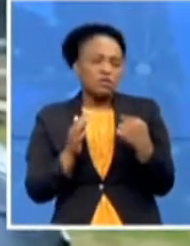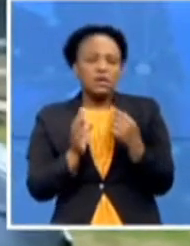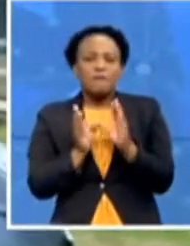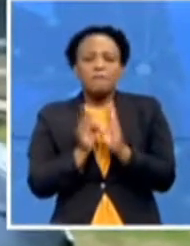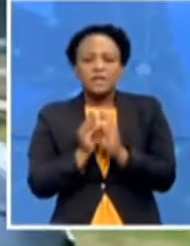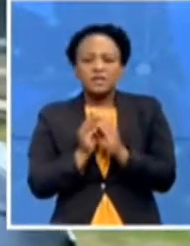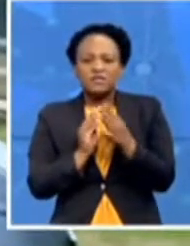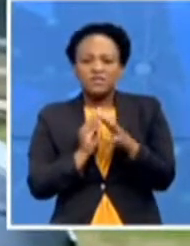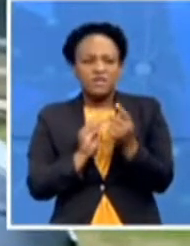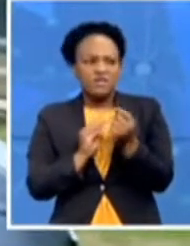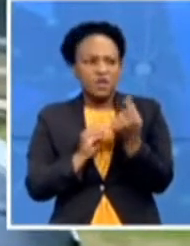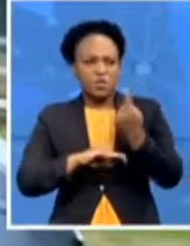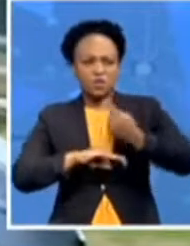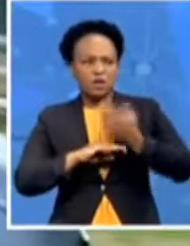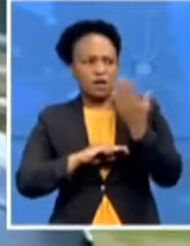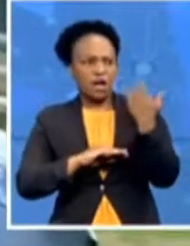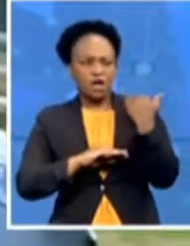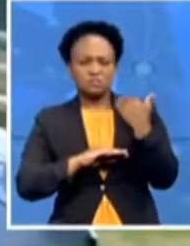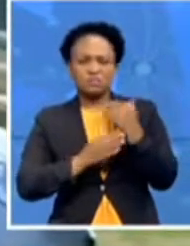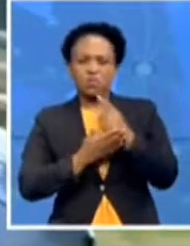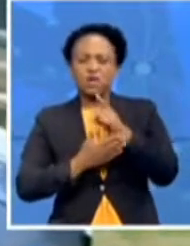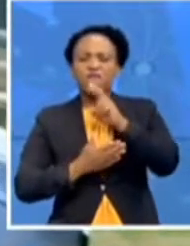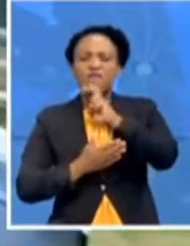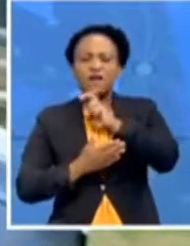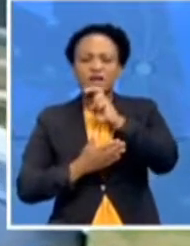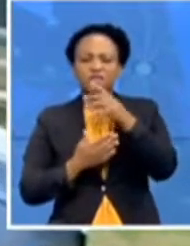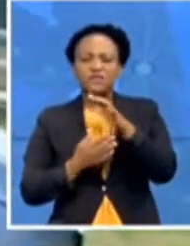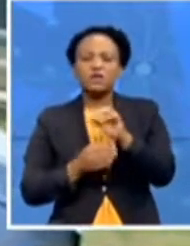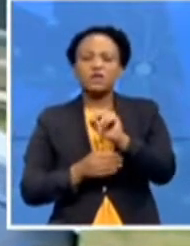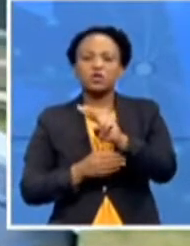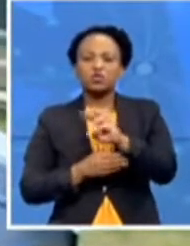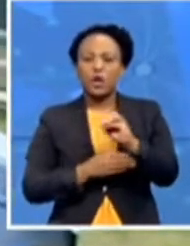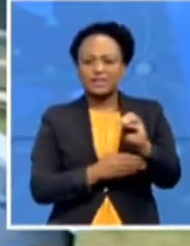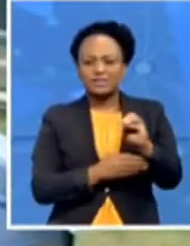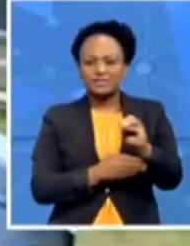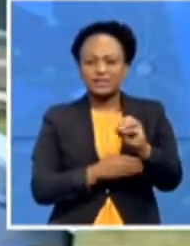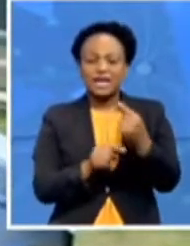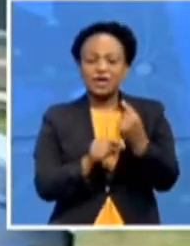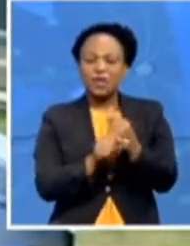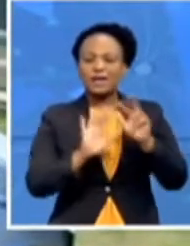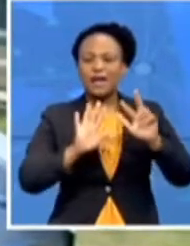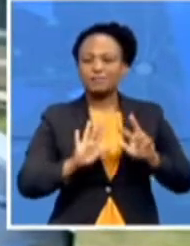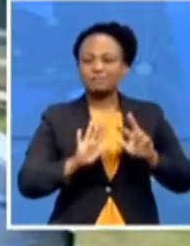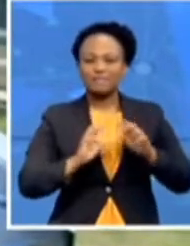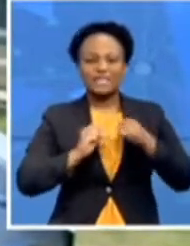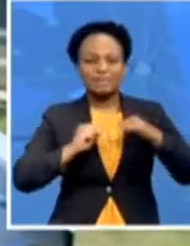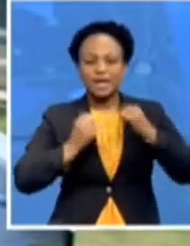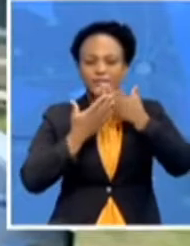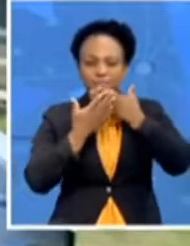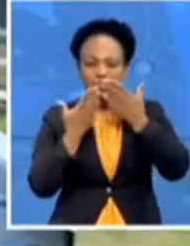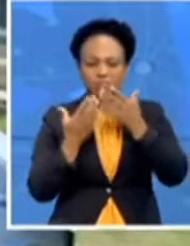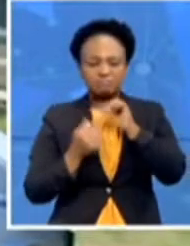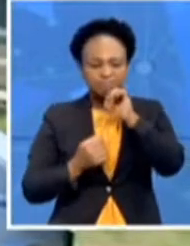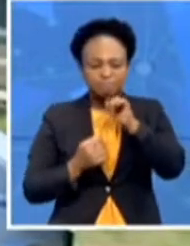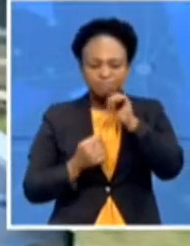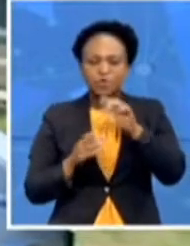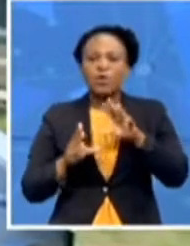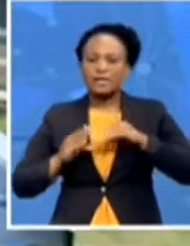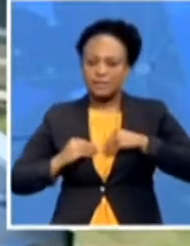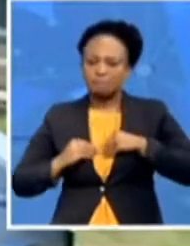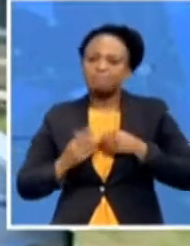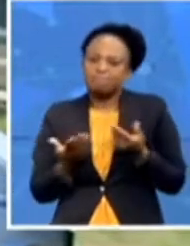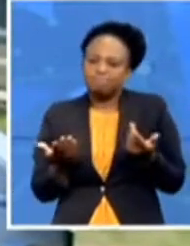about 200 grade 8s that didn't have place. So we said, we will accommodate as much as we can. So therefore, you see some of the parents were here